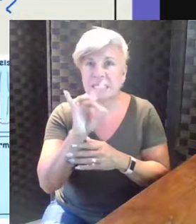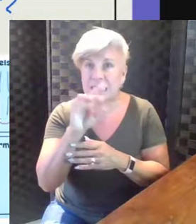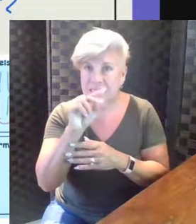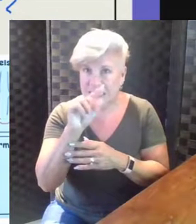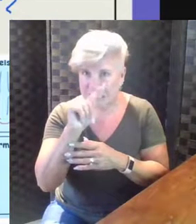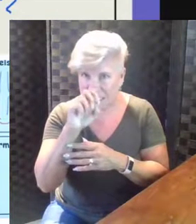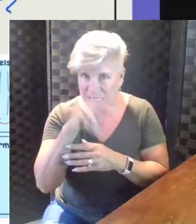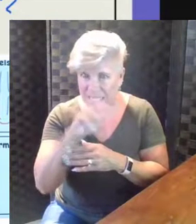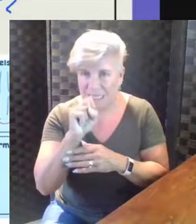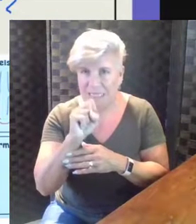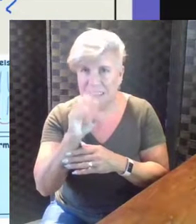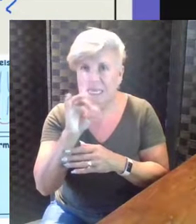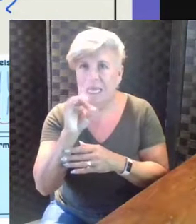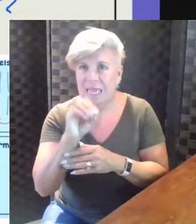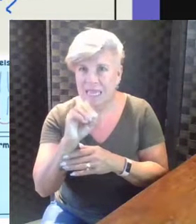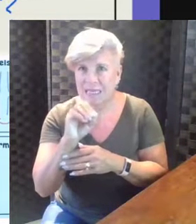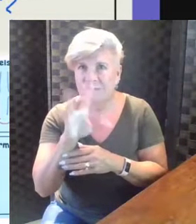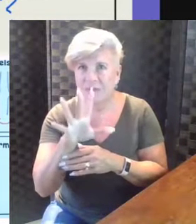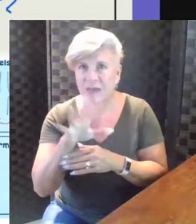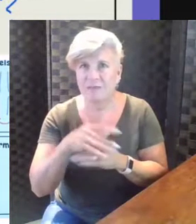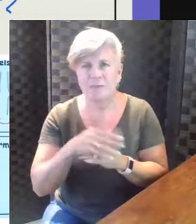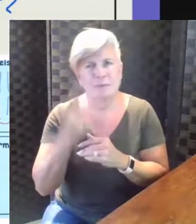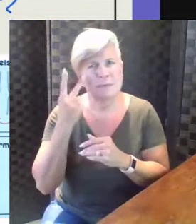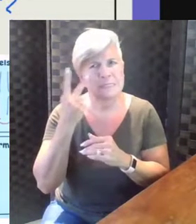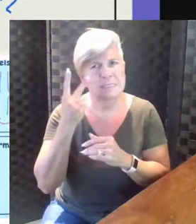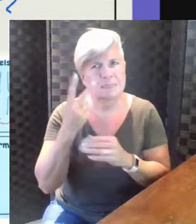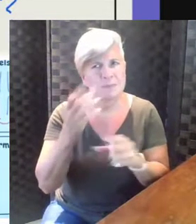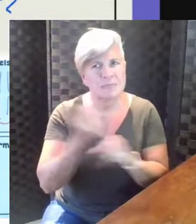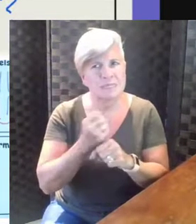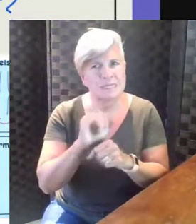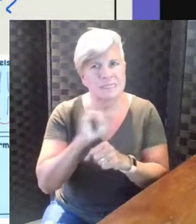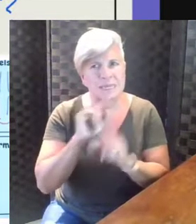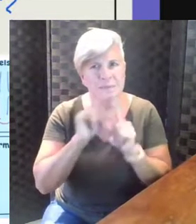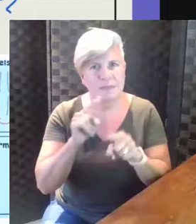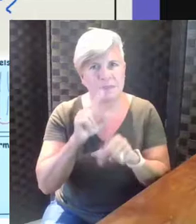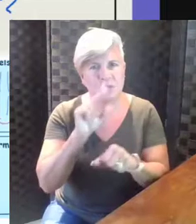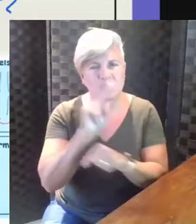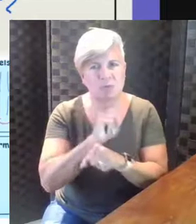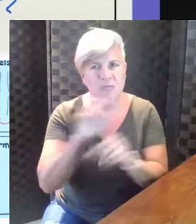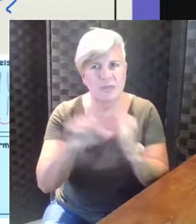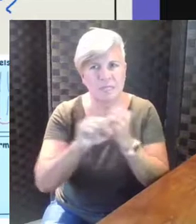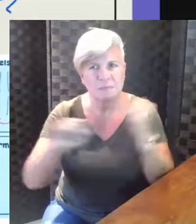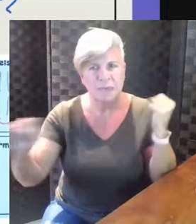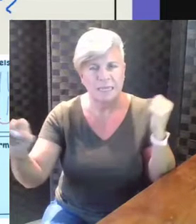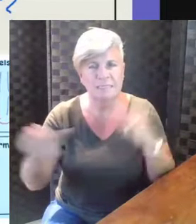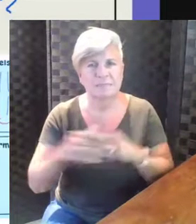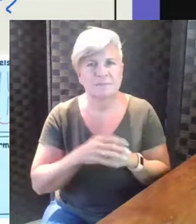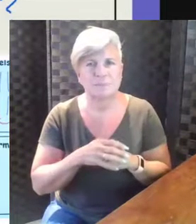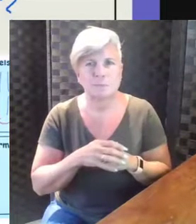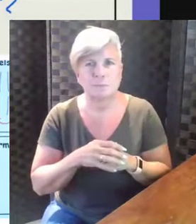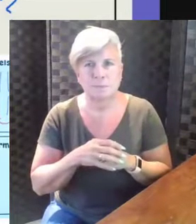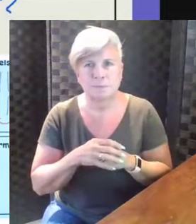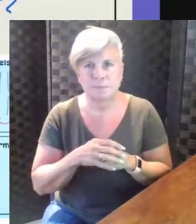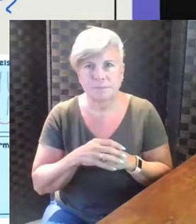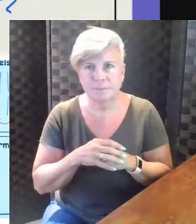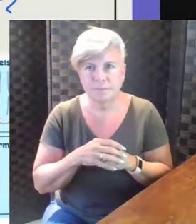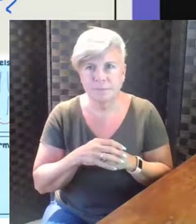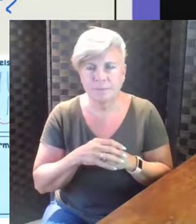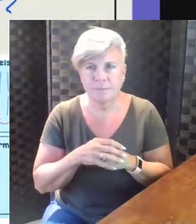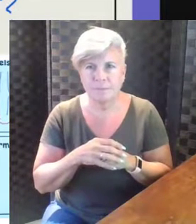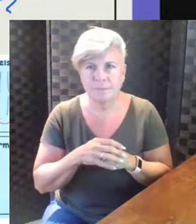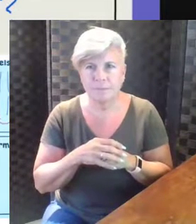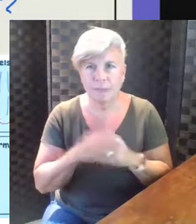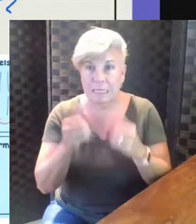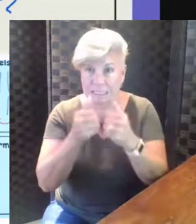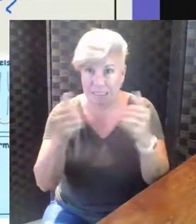10s. That would be 85. Let's see if we get the same answer using the expanded form. Okay? So again,